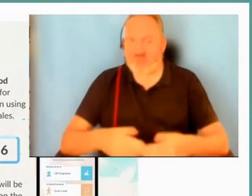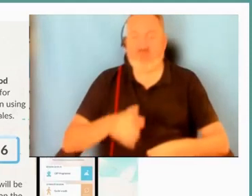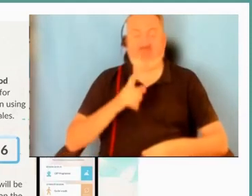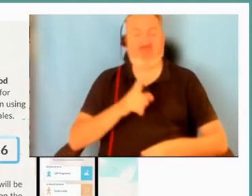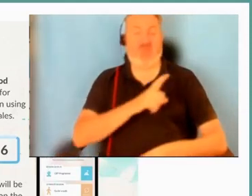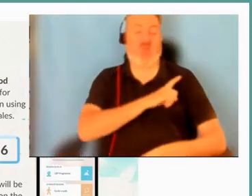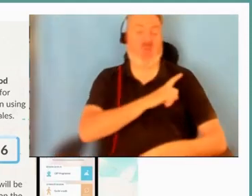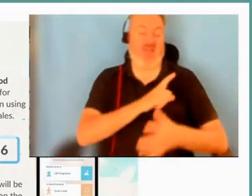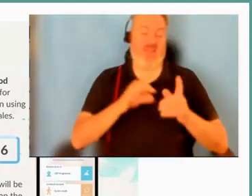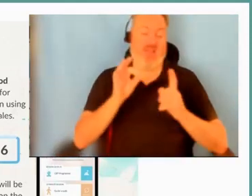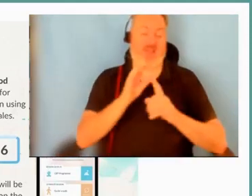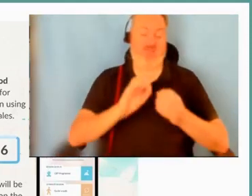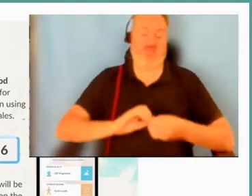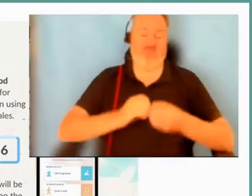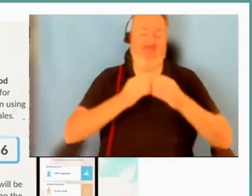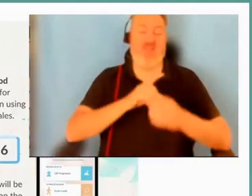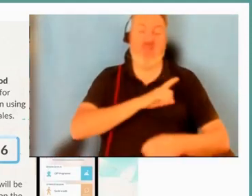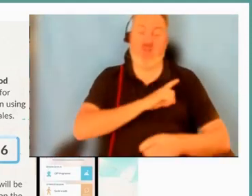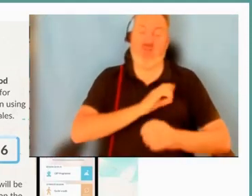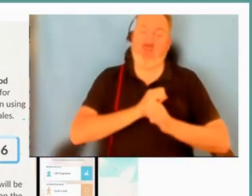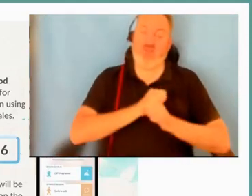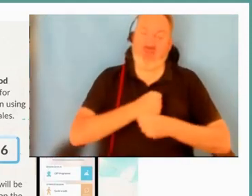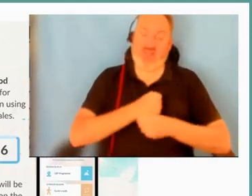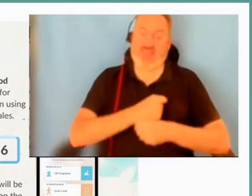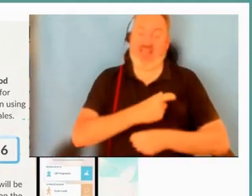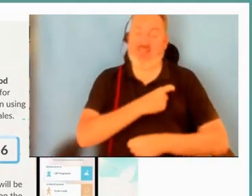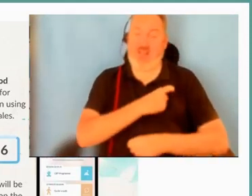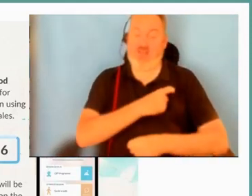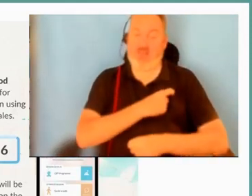is developed is because stress and anxiety can be a